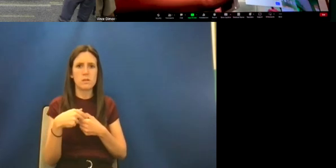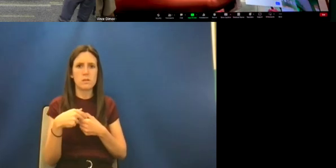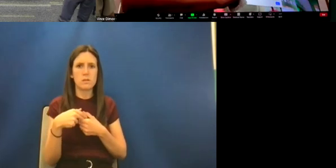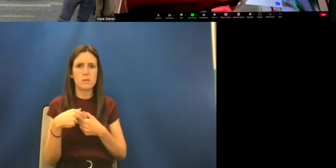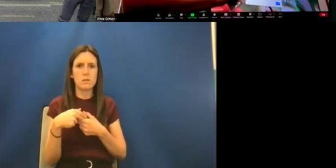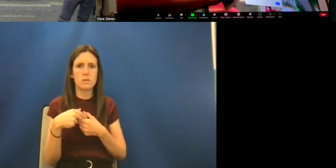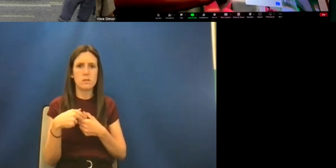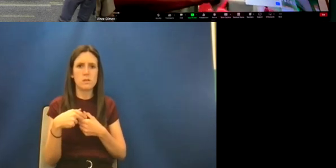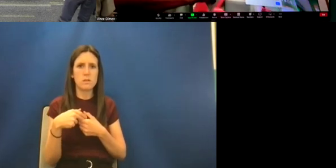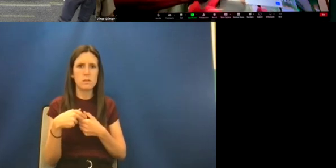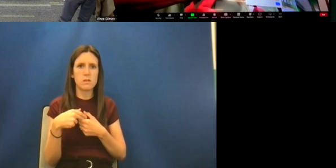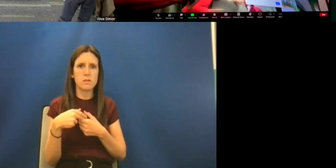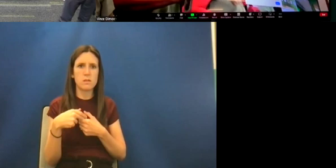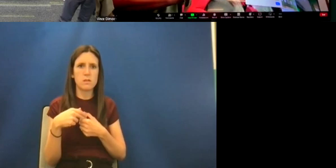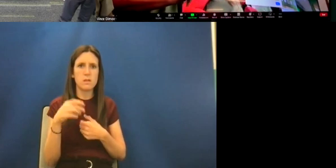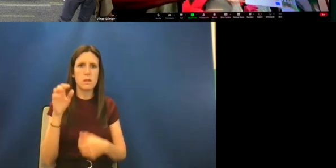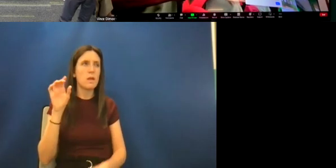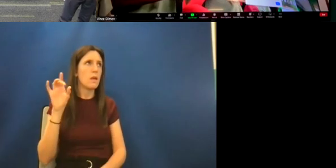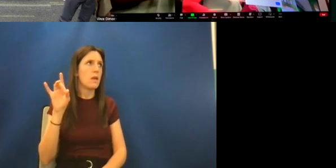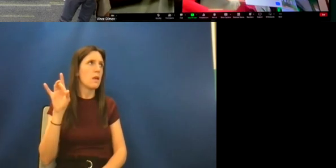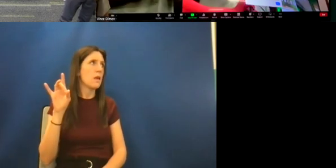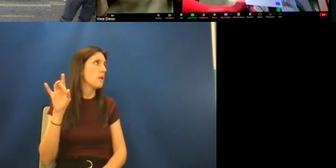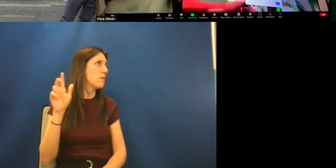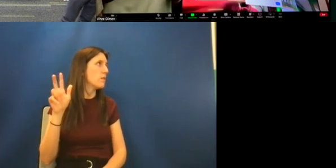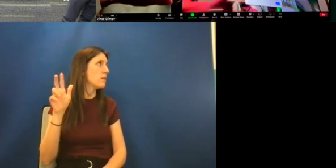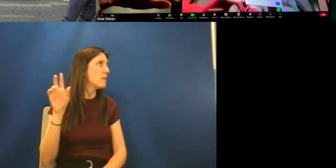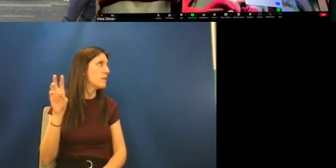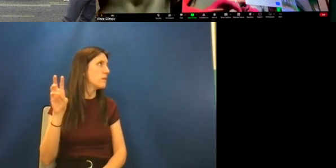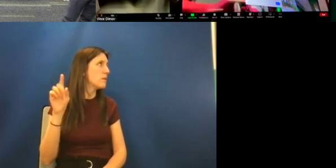it. 861.